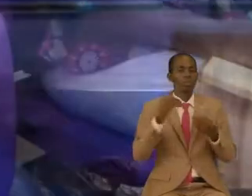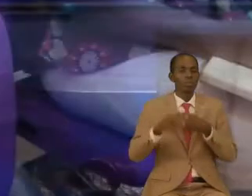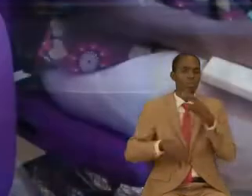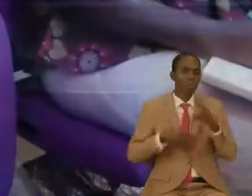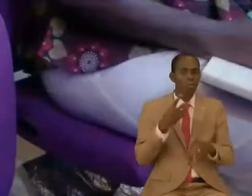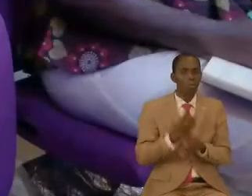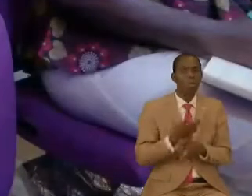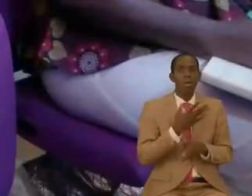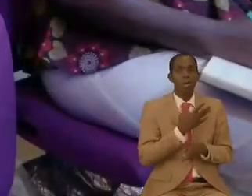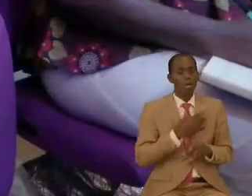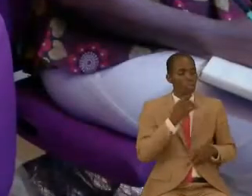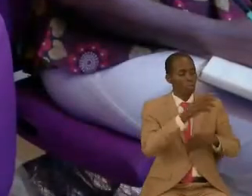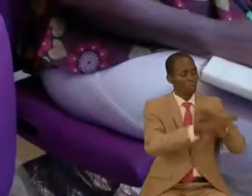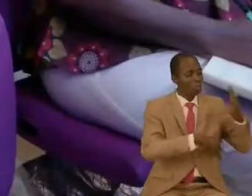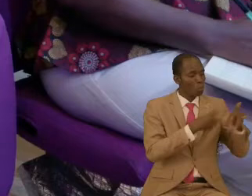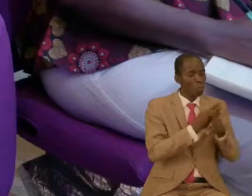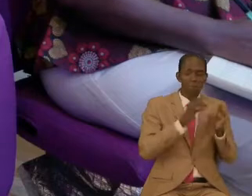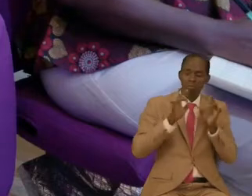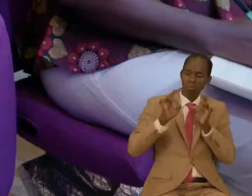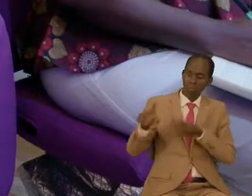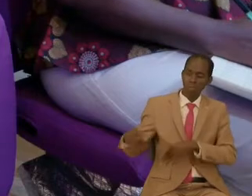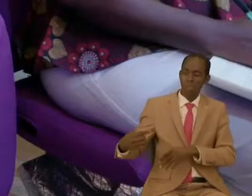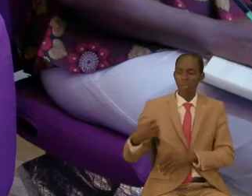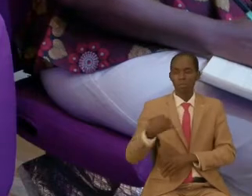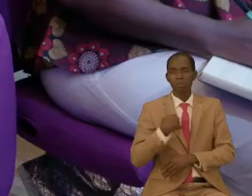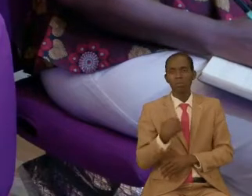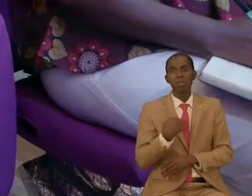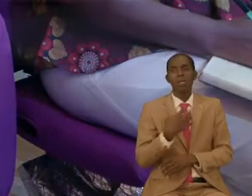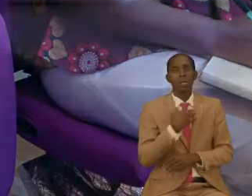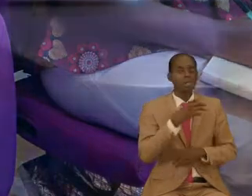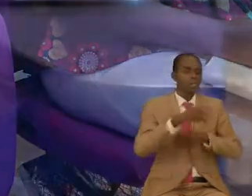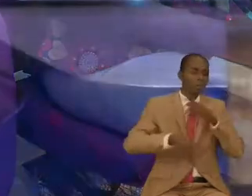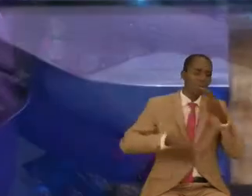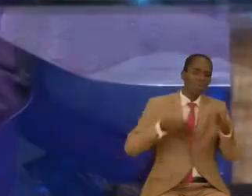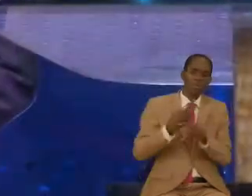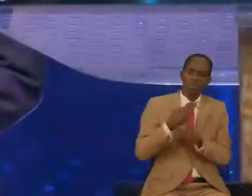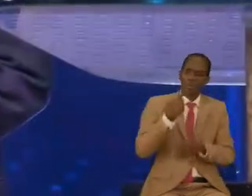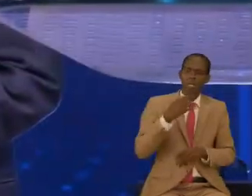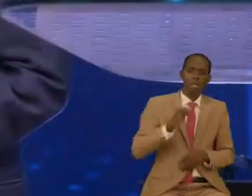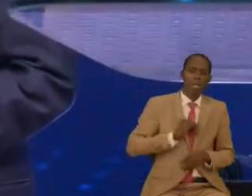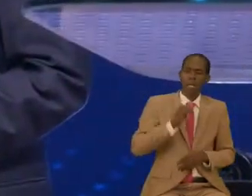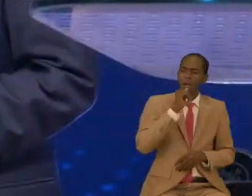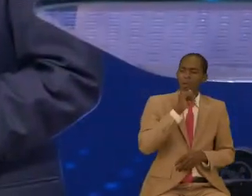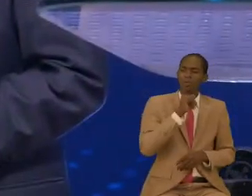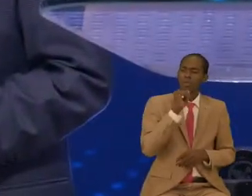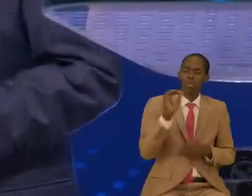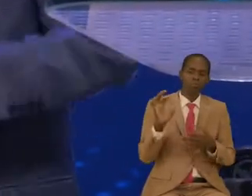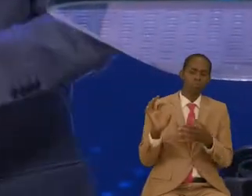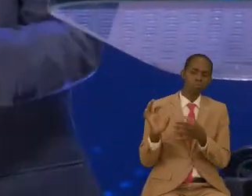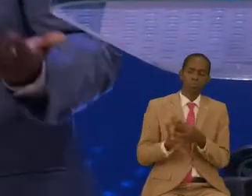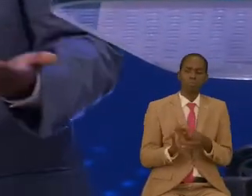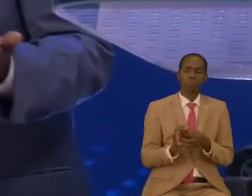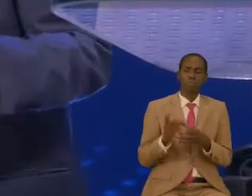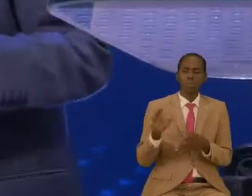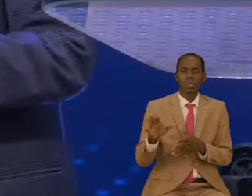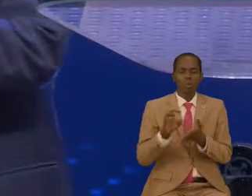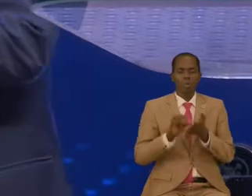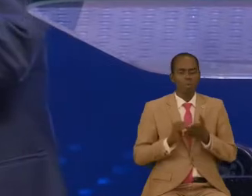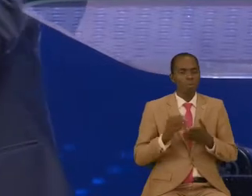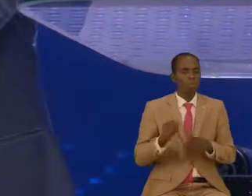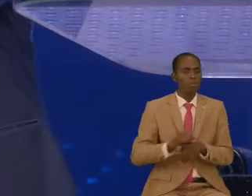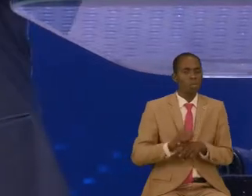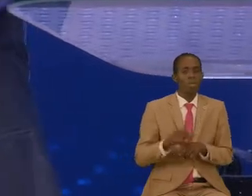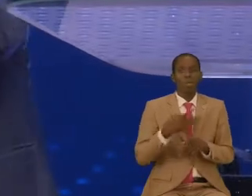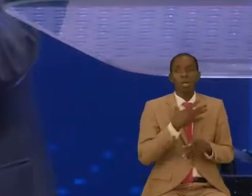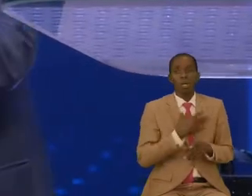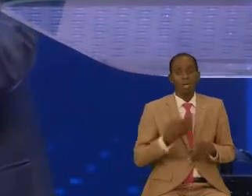also rejects me. And the world says, I'm not part of their system. The world says,